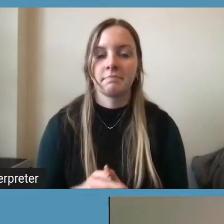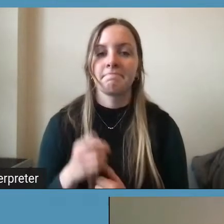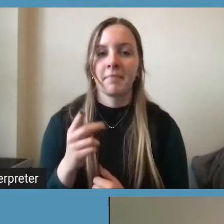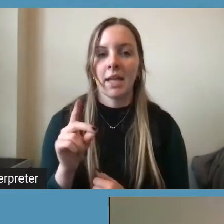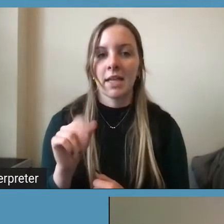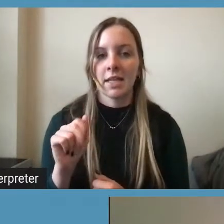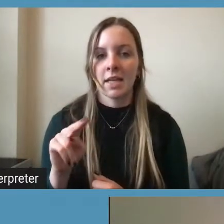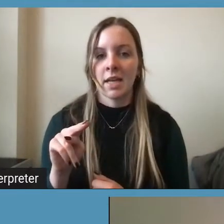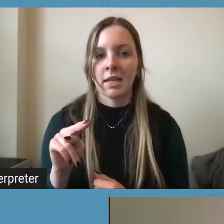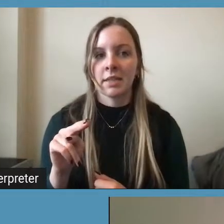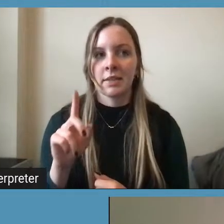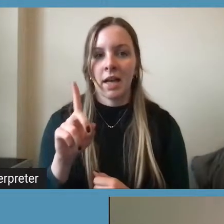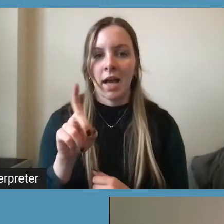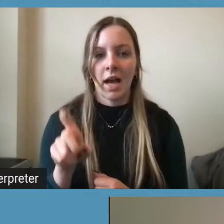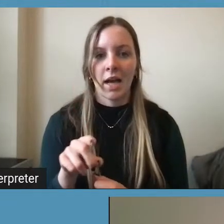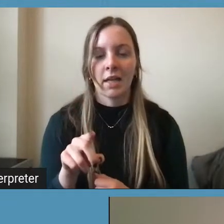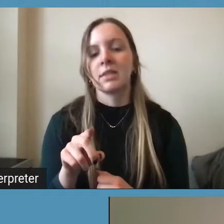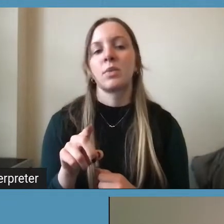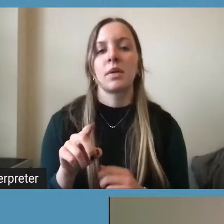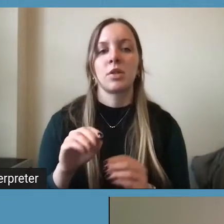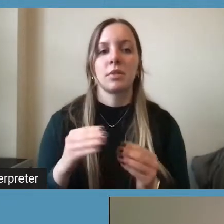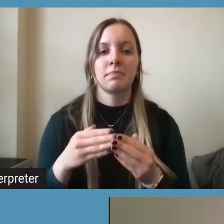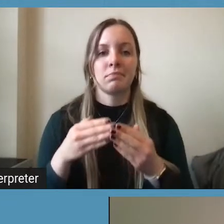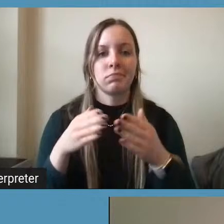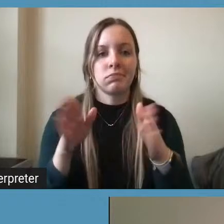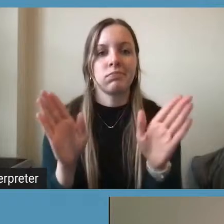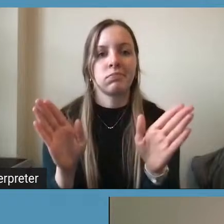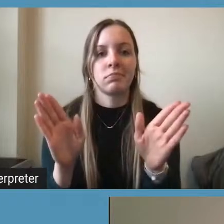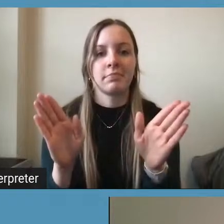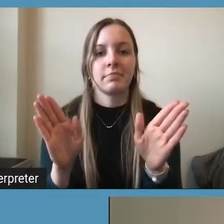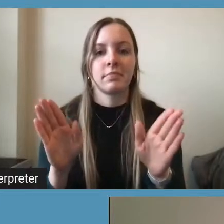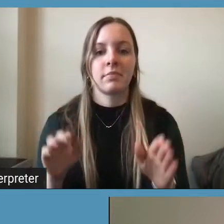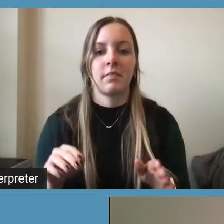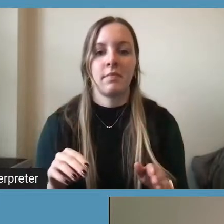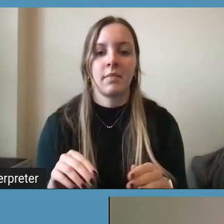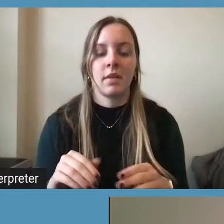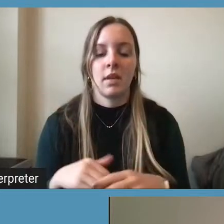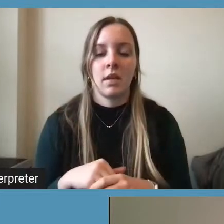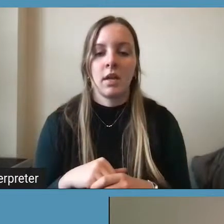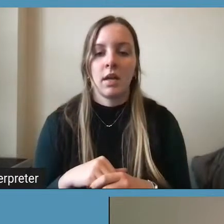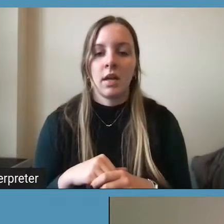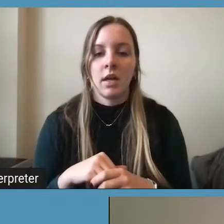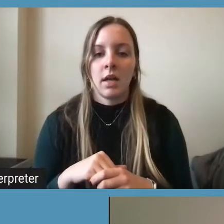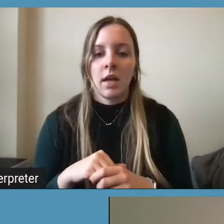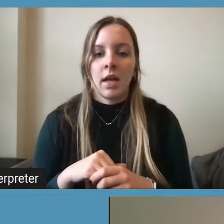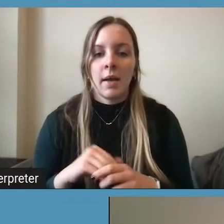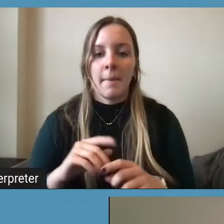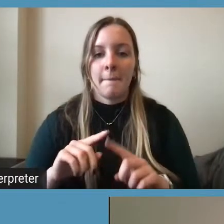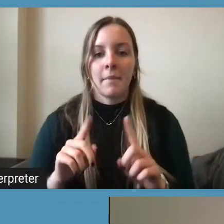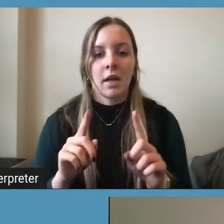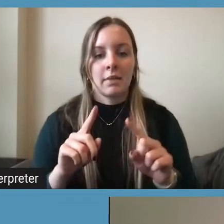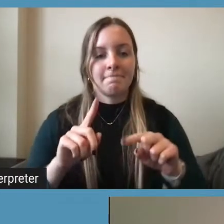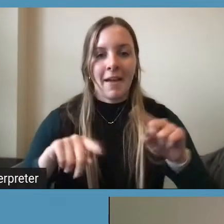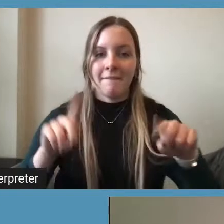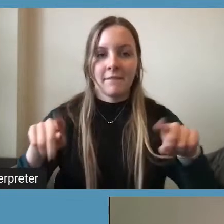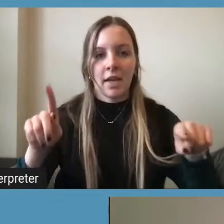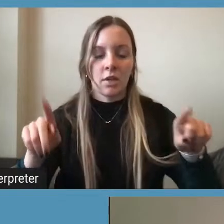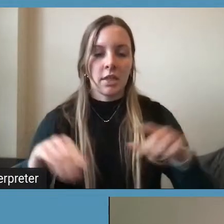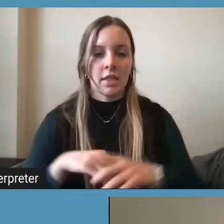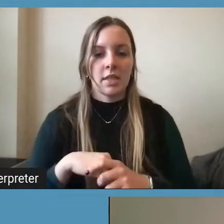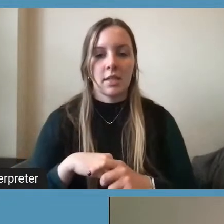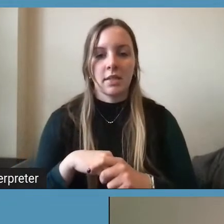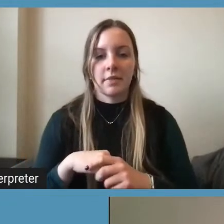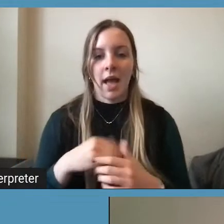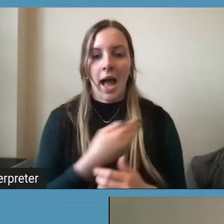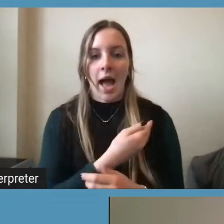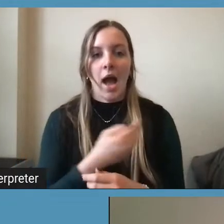in general, and it really varies. So our organization focuses a lot on training and consulting and helping